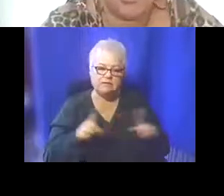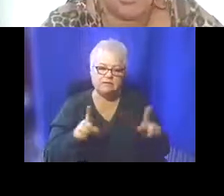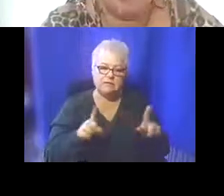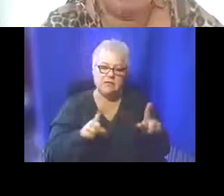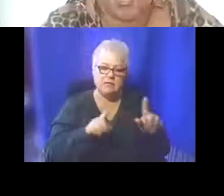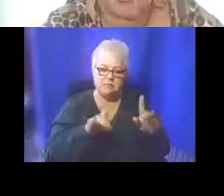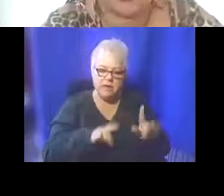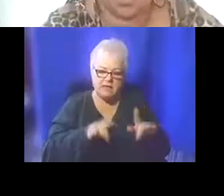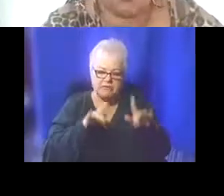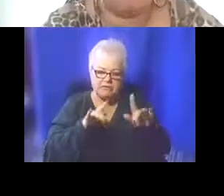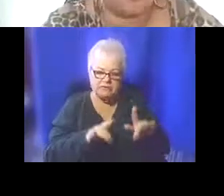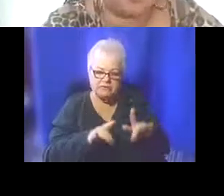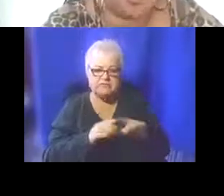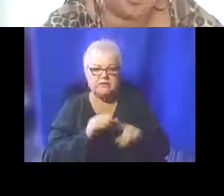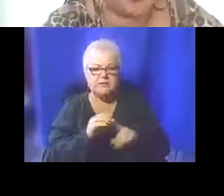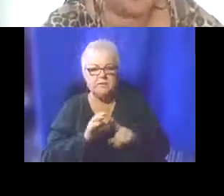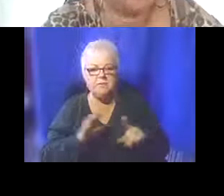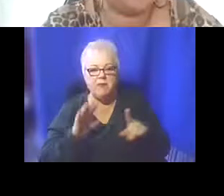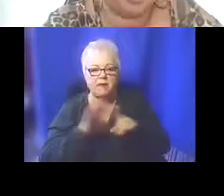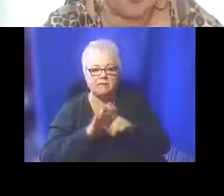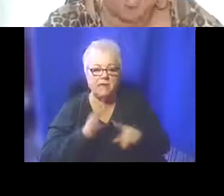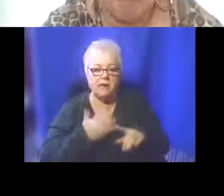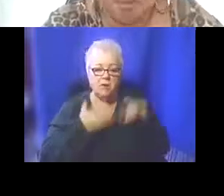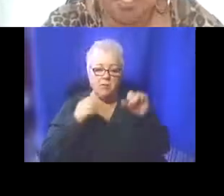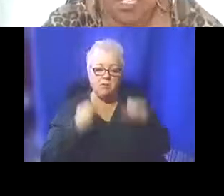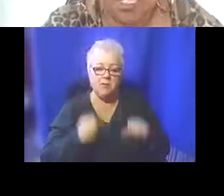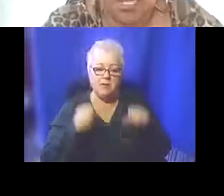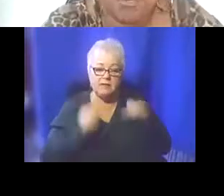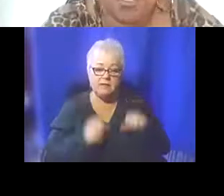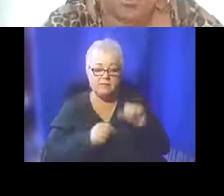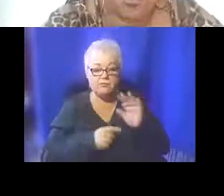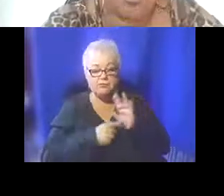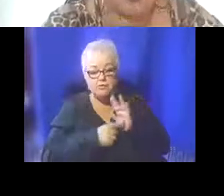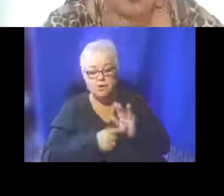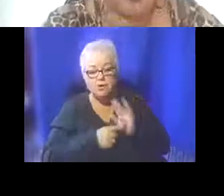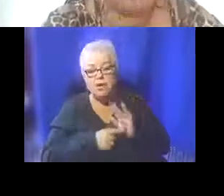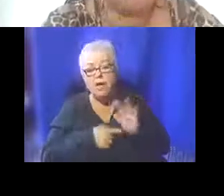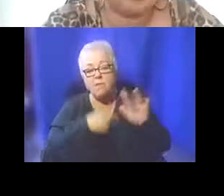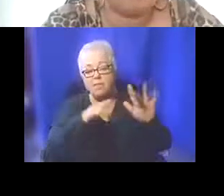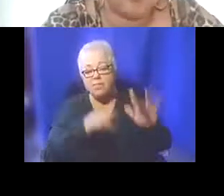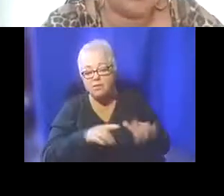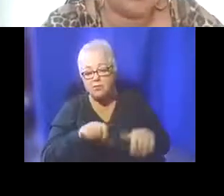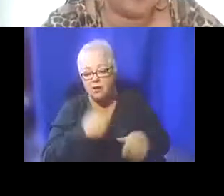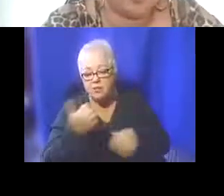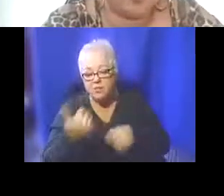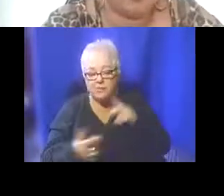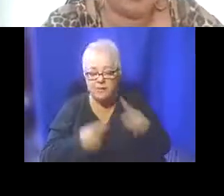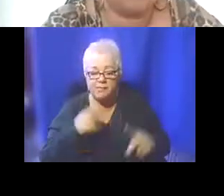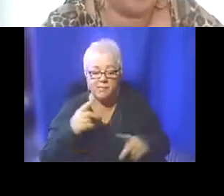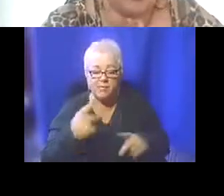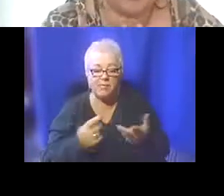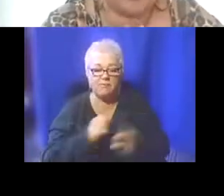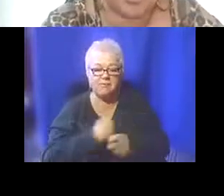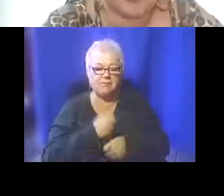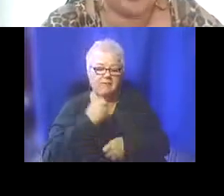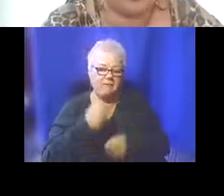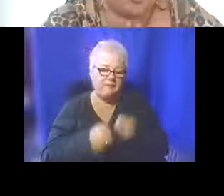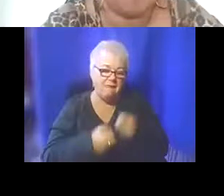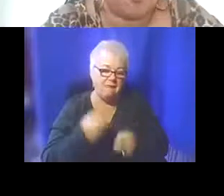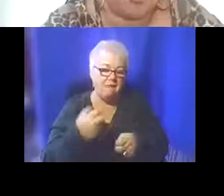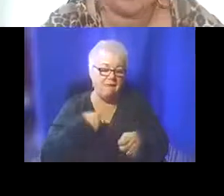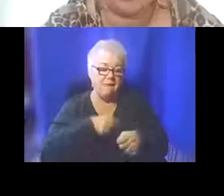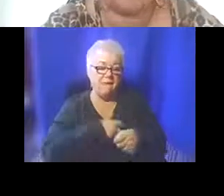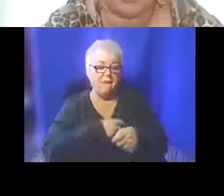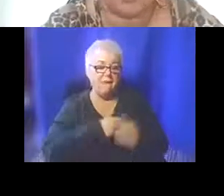fatigue impacts our ability to show empathy to others. And it really makes it difficult for us then to